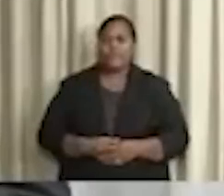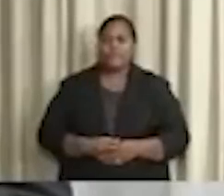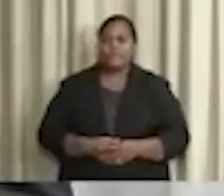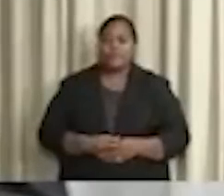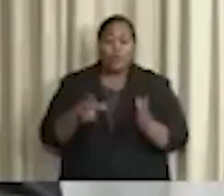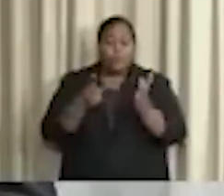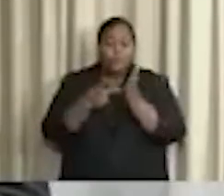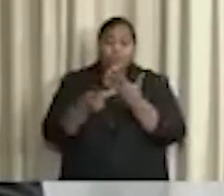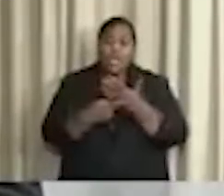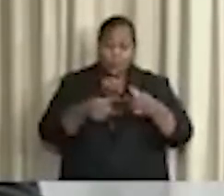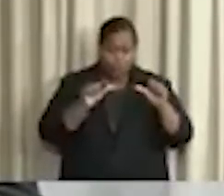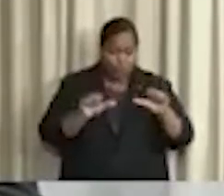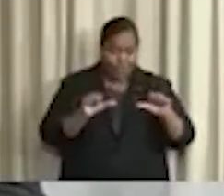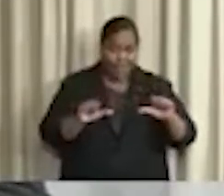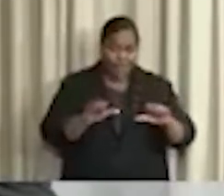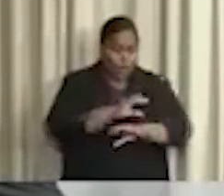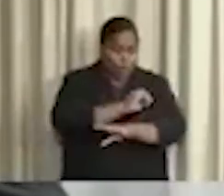protect a total coastline of